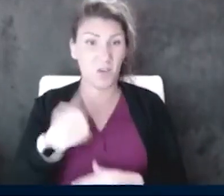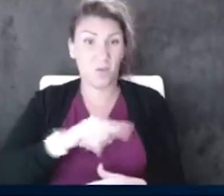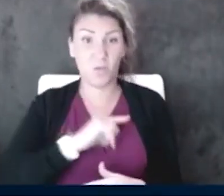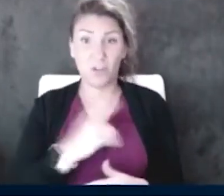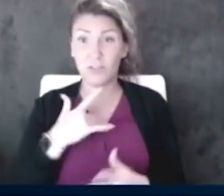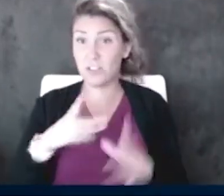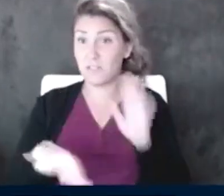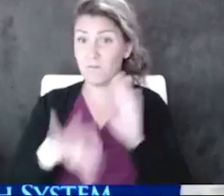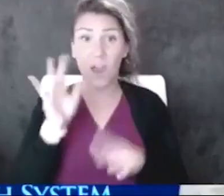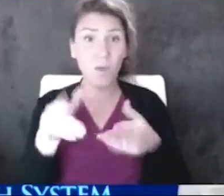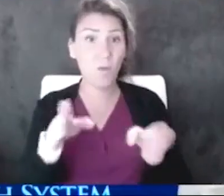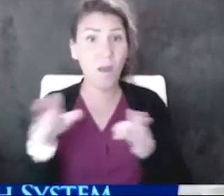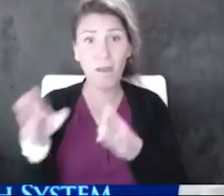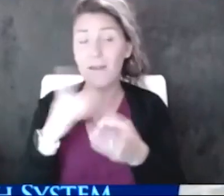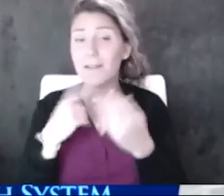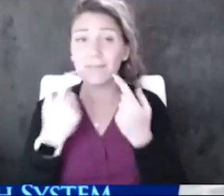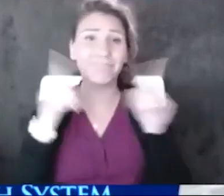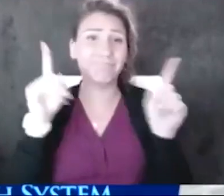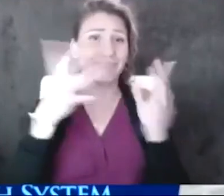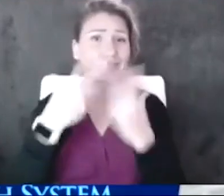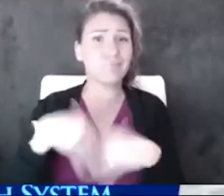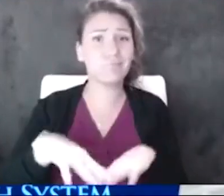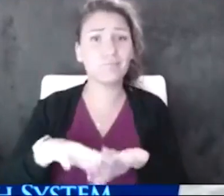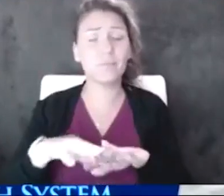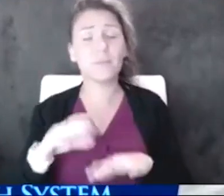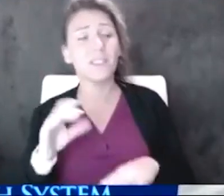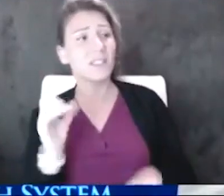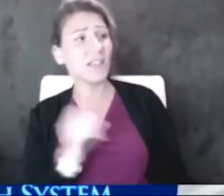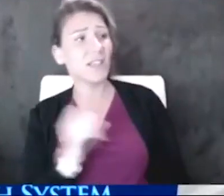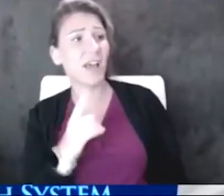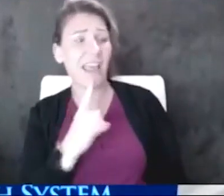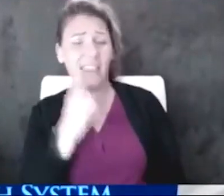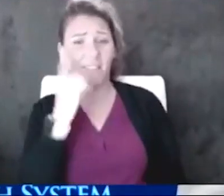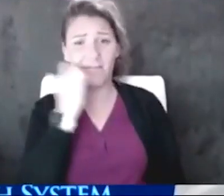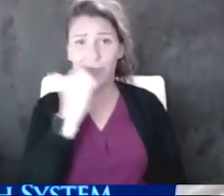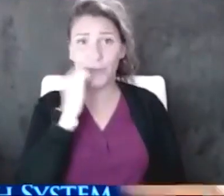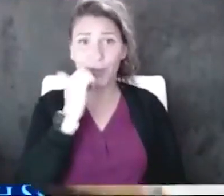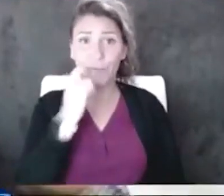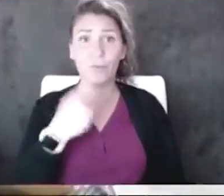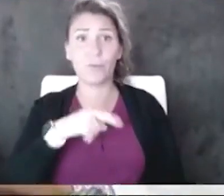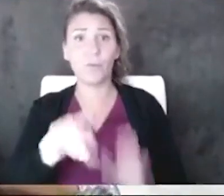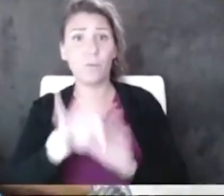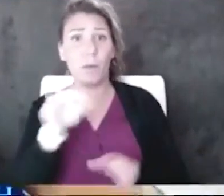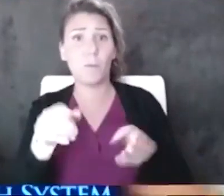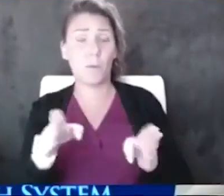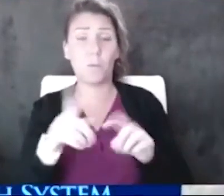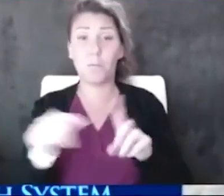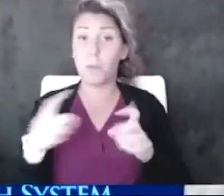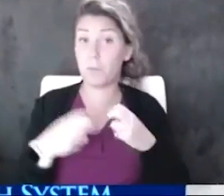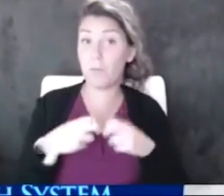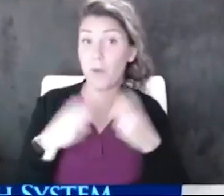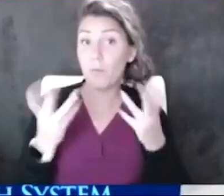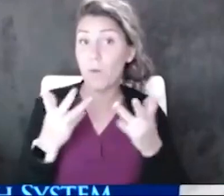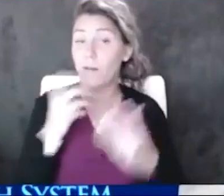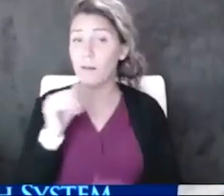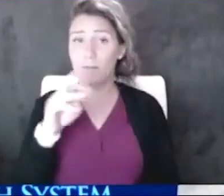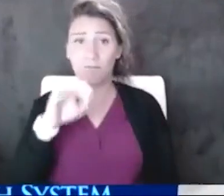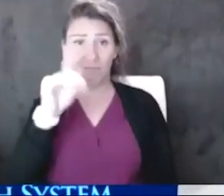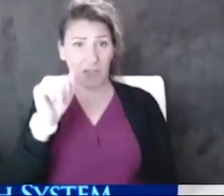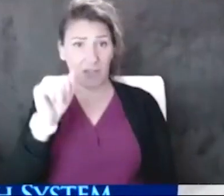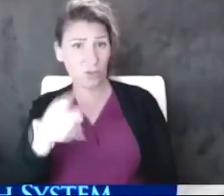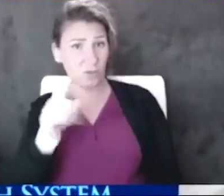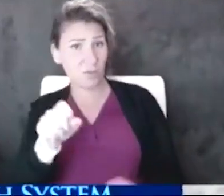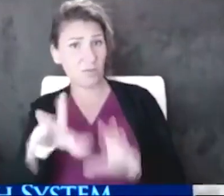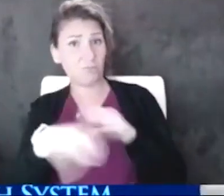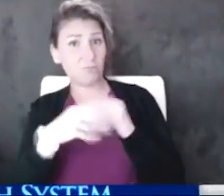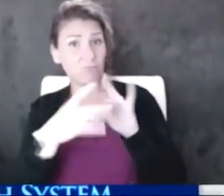work? And yeah, I think every day we find a way, but the problem is, and Amanda could chime in here, we do